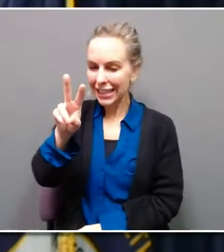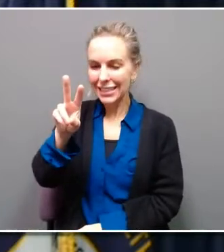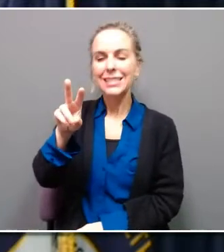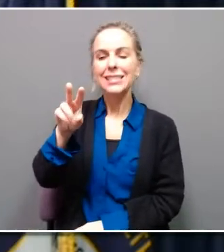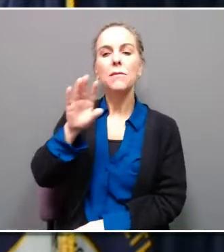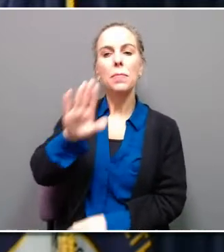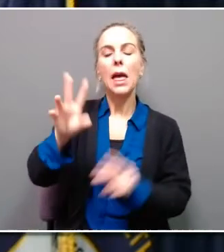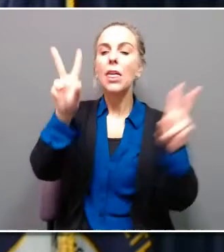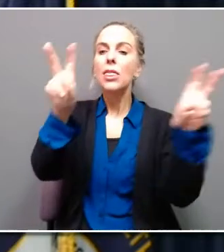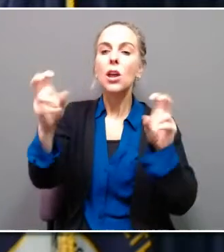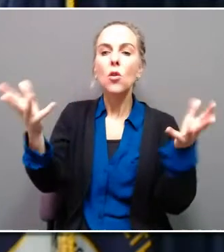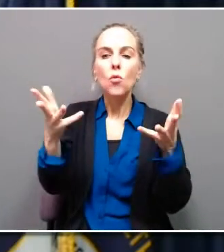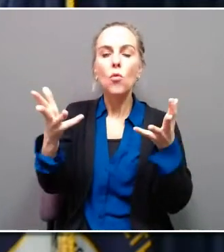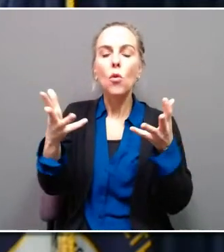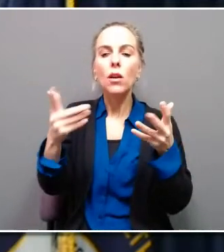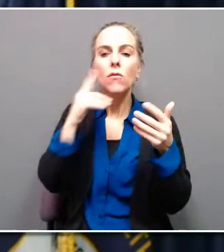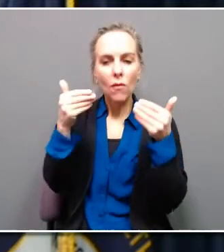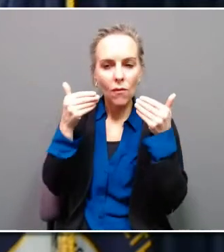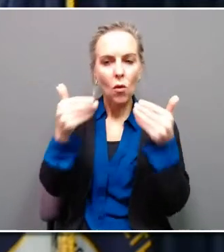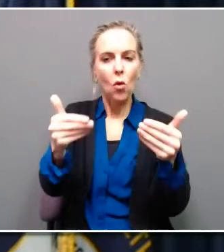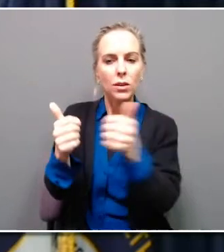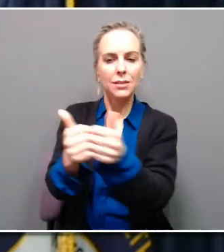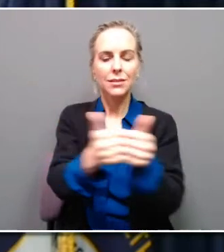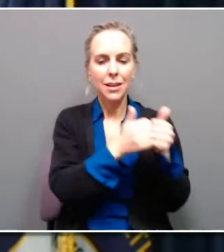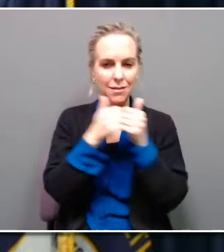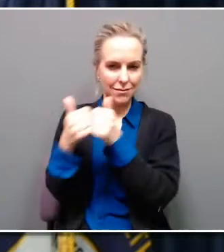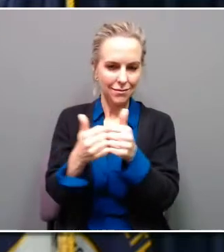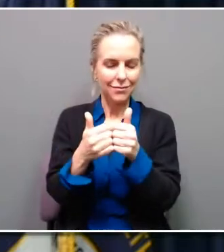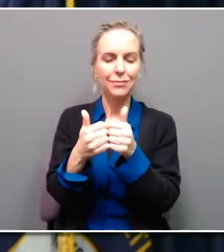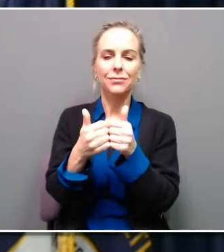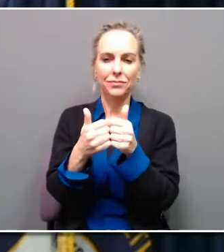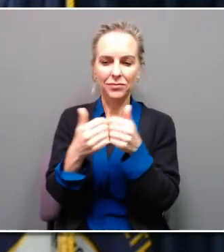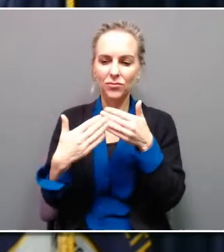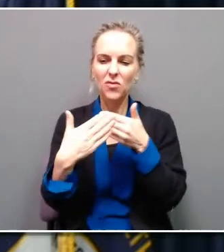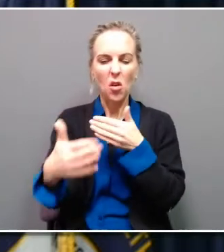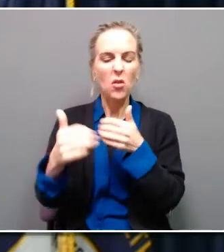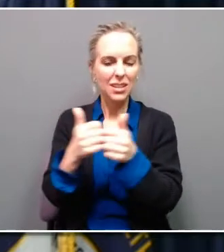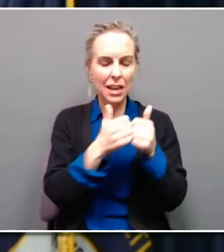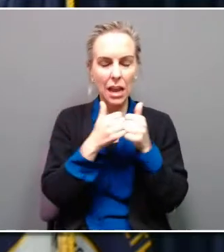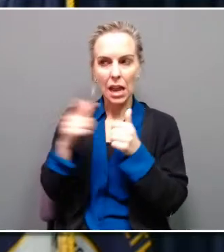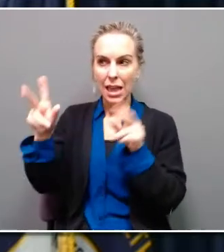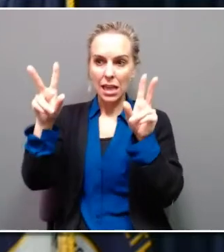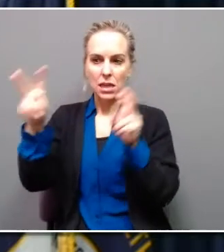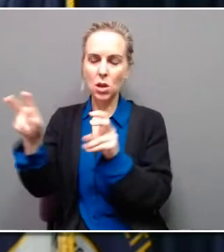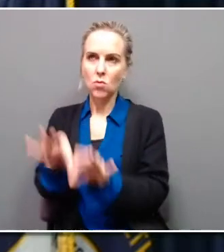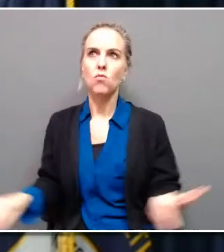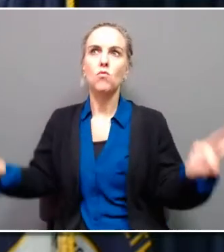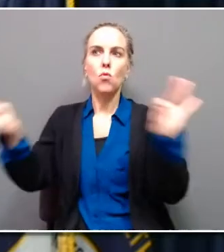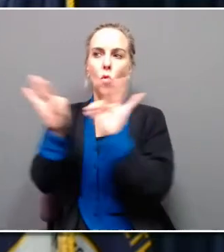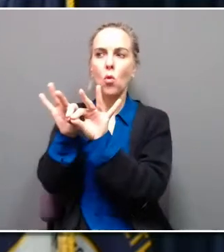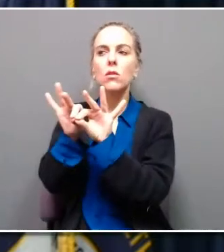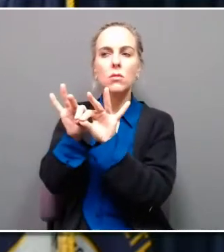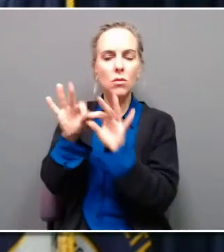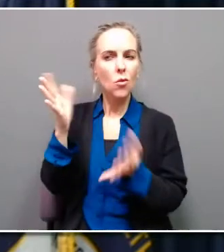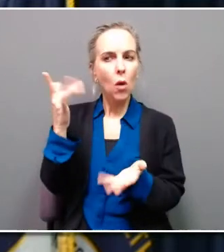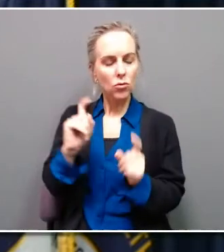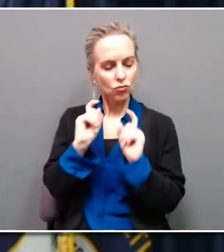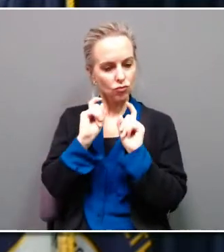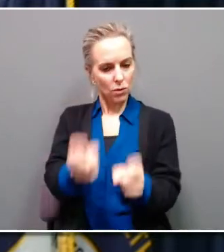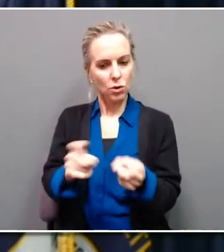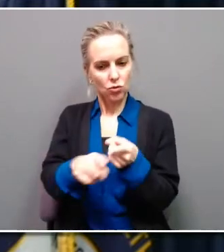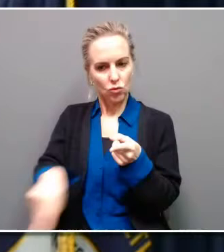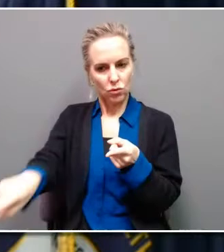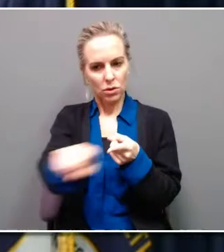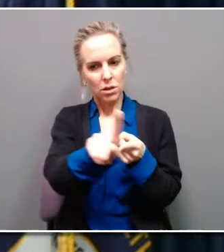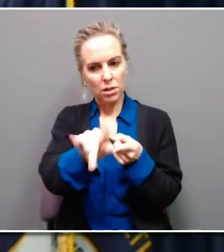is Forward Together. This theme is really important to Andy and me, as we want to pay tribute to how Kentuckians have come together and